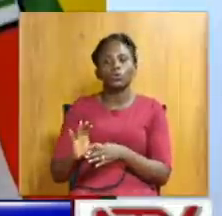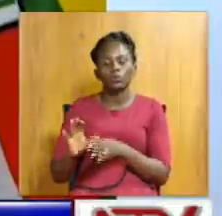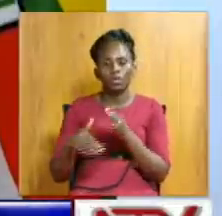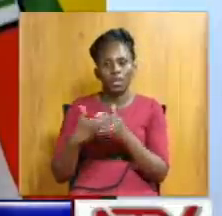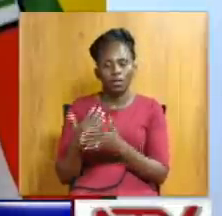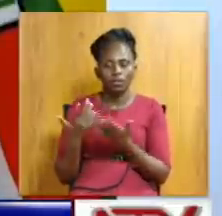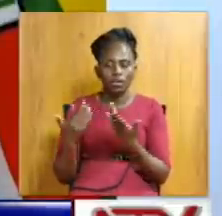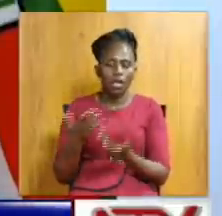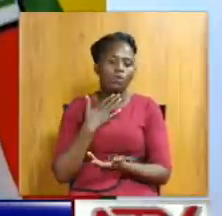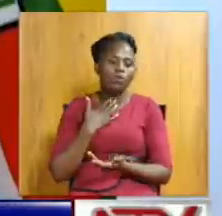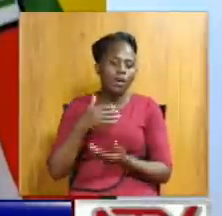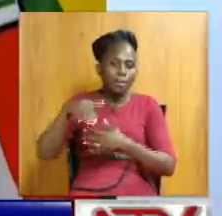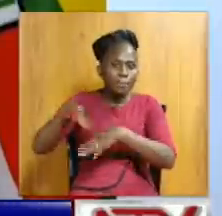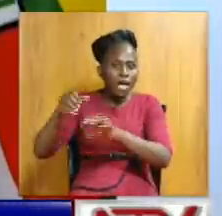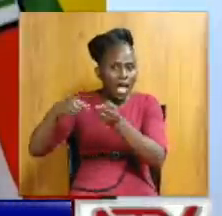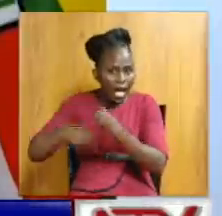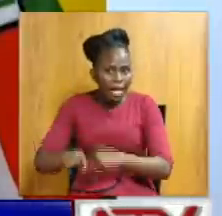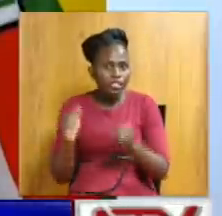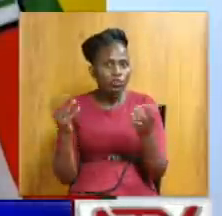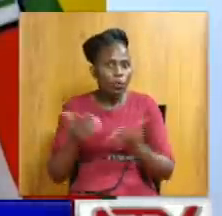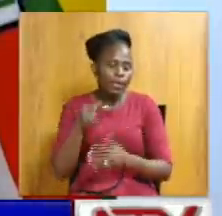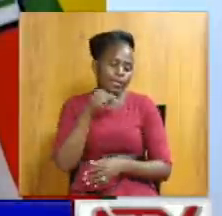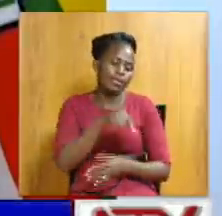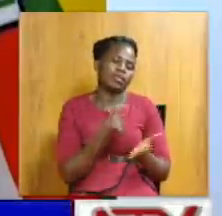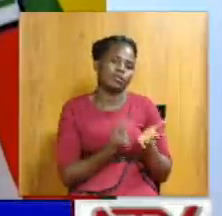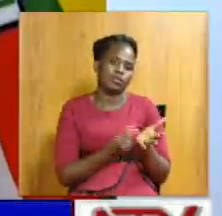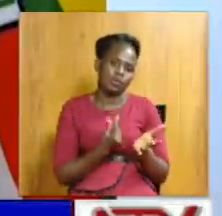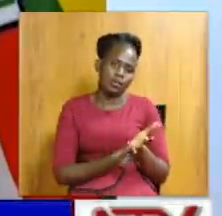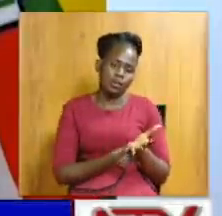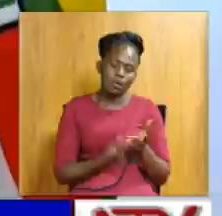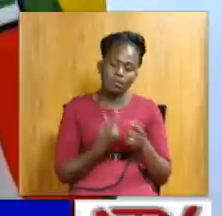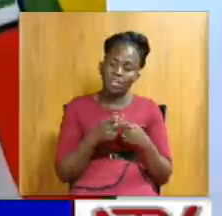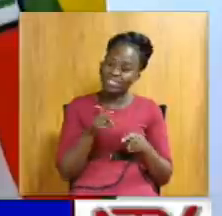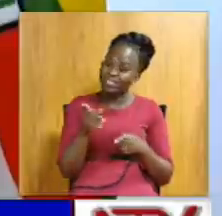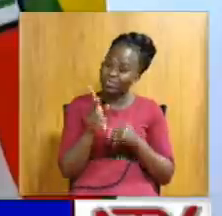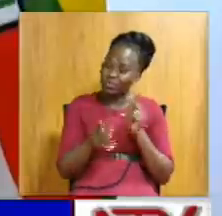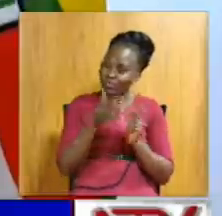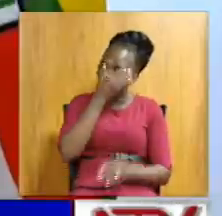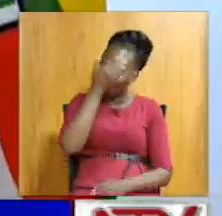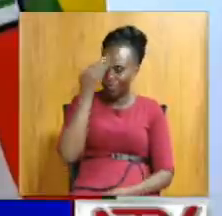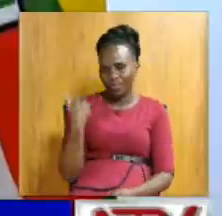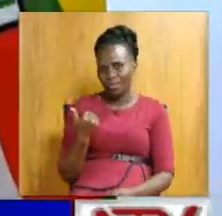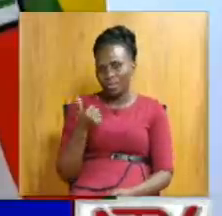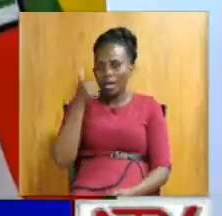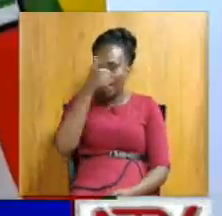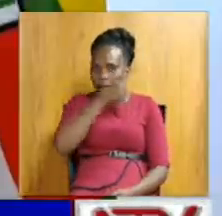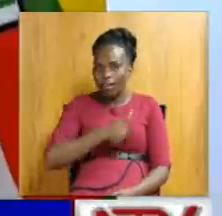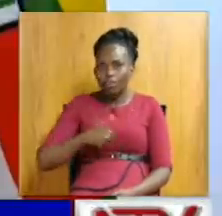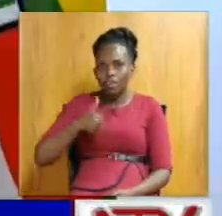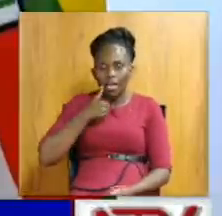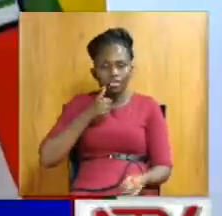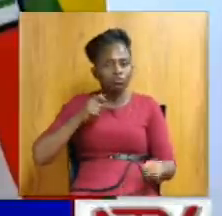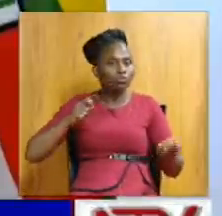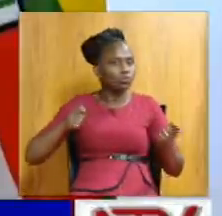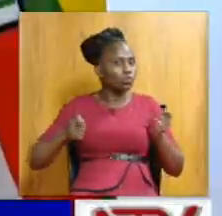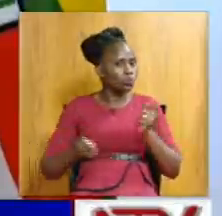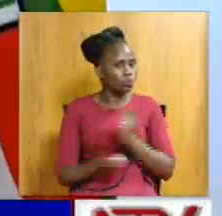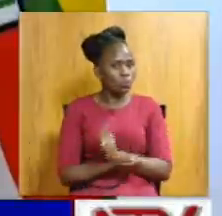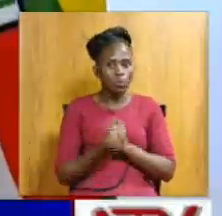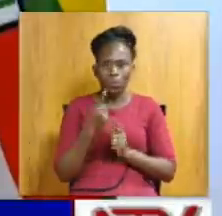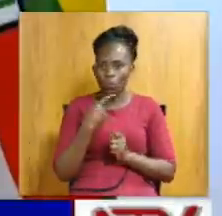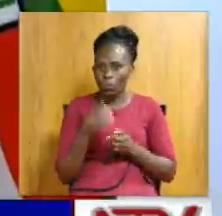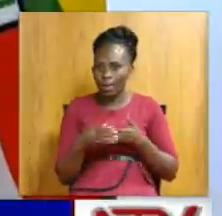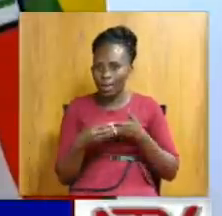in Uganda. What these traitors forget is that the African Revolution, led by